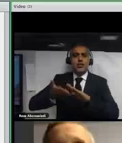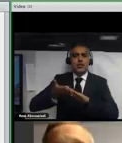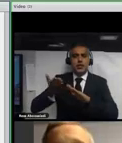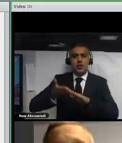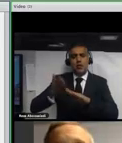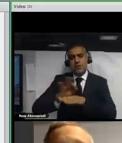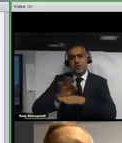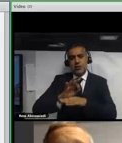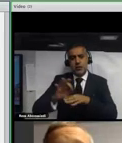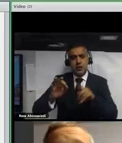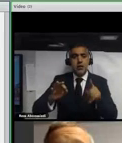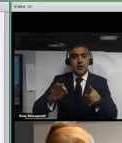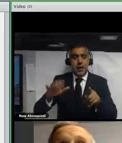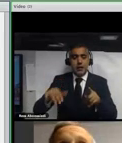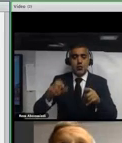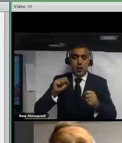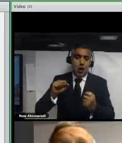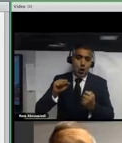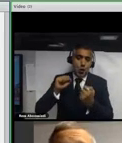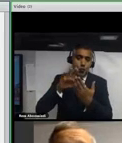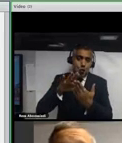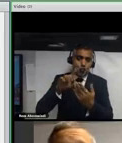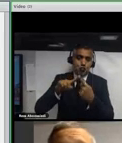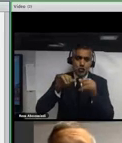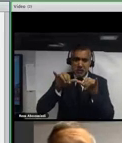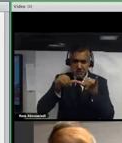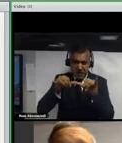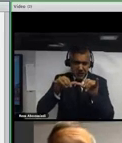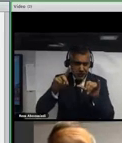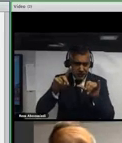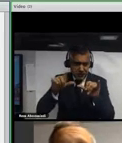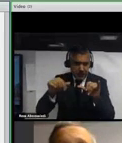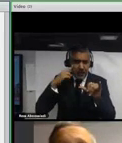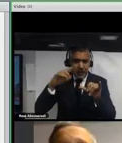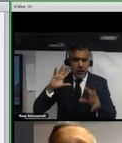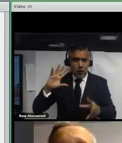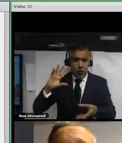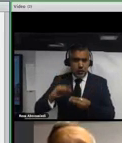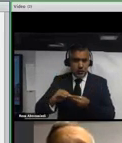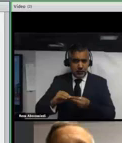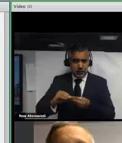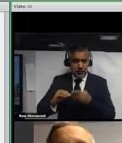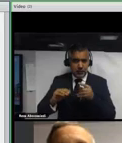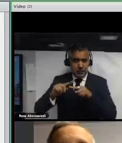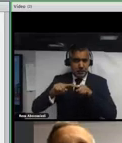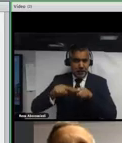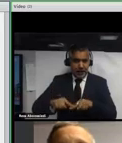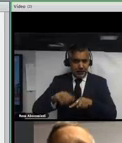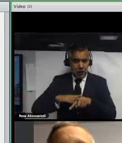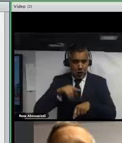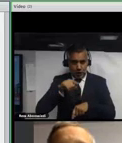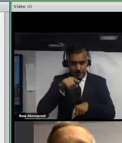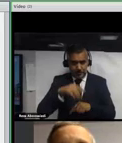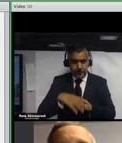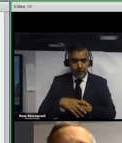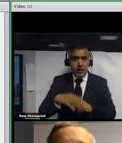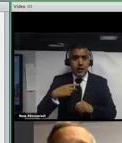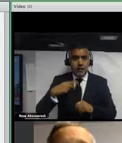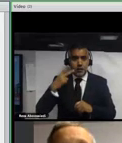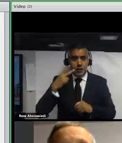our approach to measuring disability in a quantitative fashion is based. And if we look at the